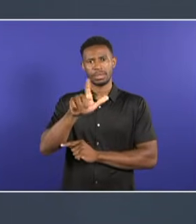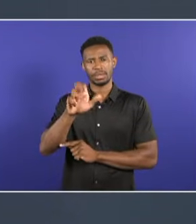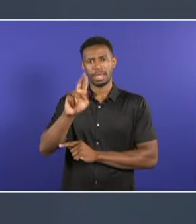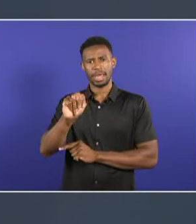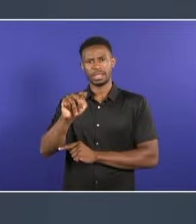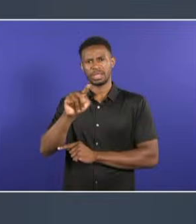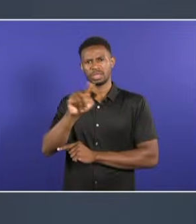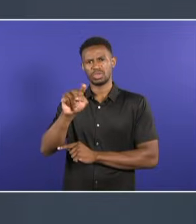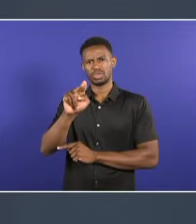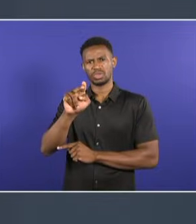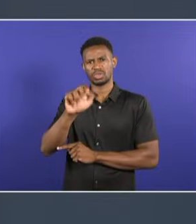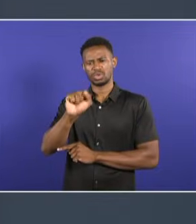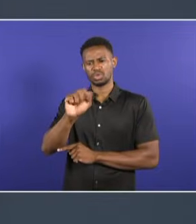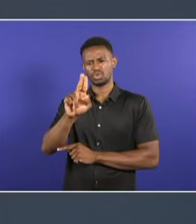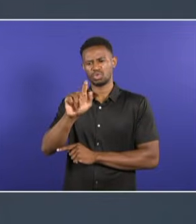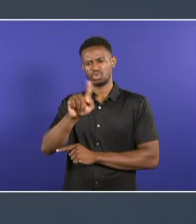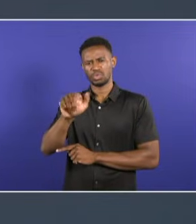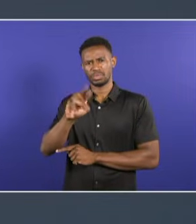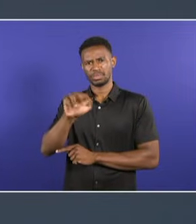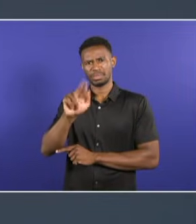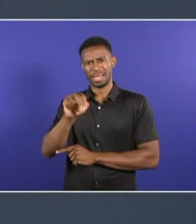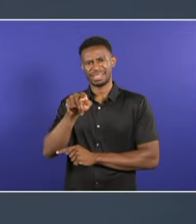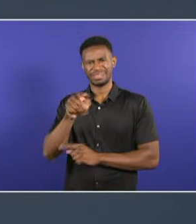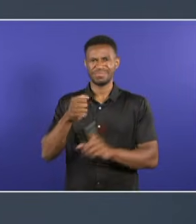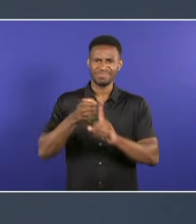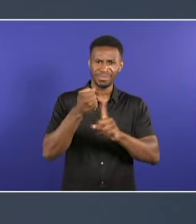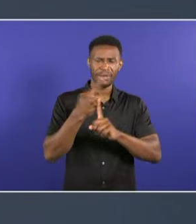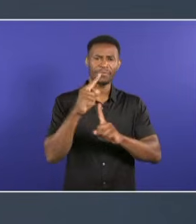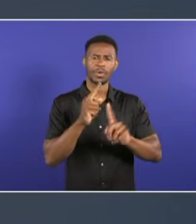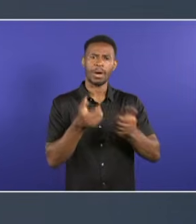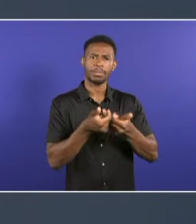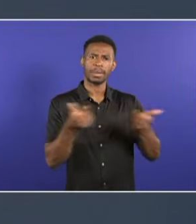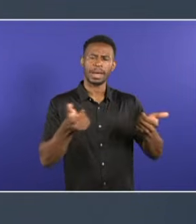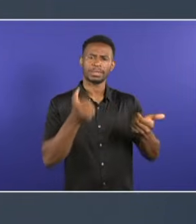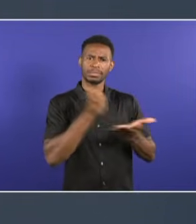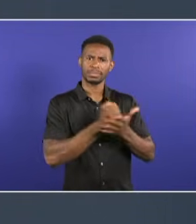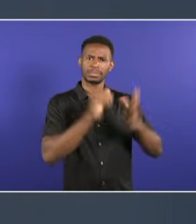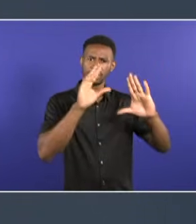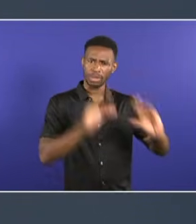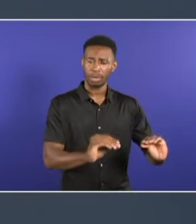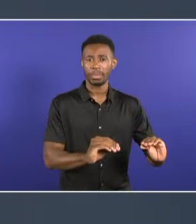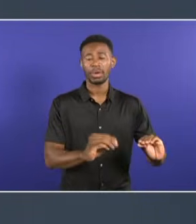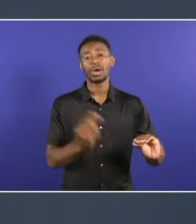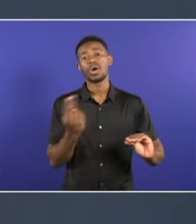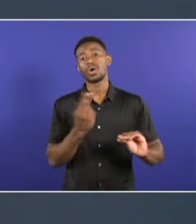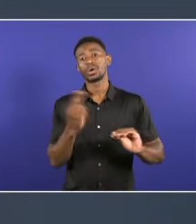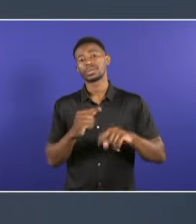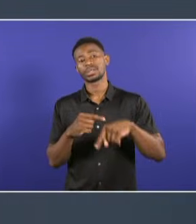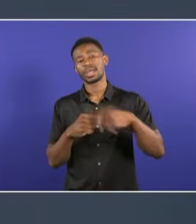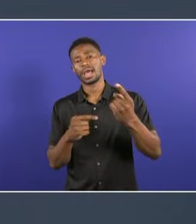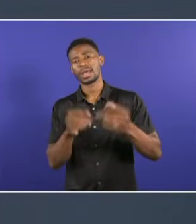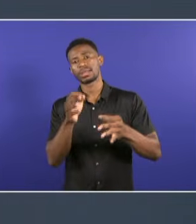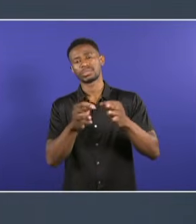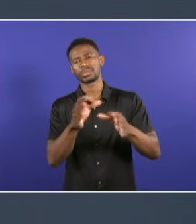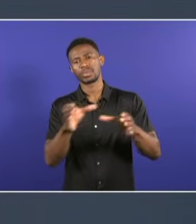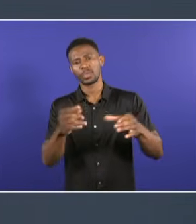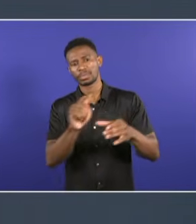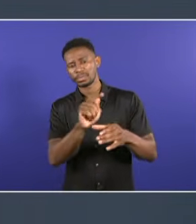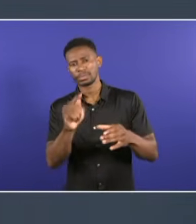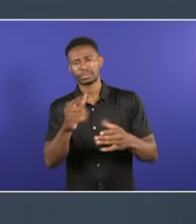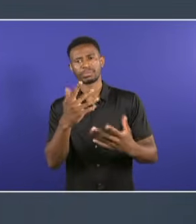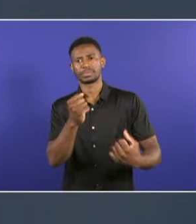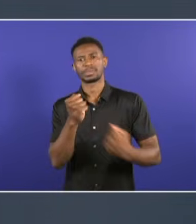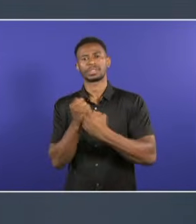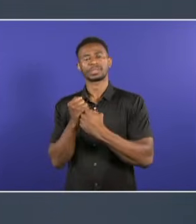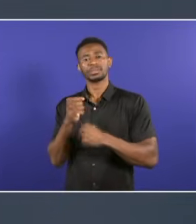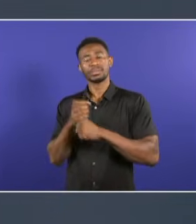apartheid, to the Democratic Party, which played an outsized role in the shaping of our Constitution and